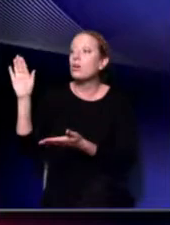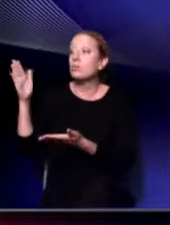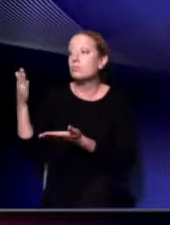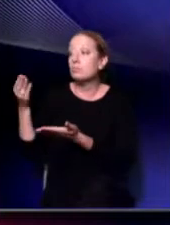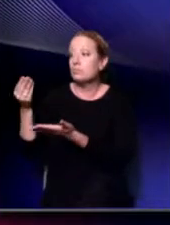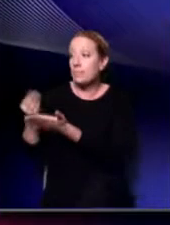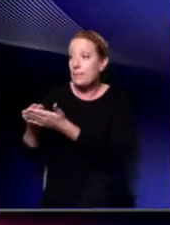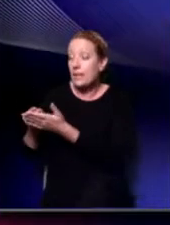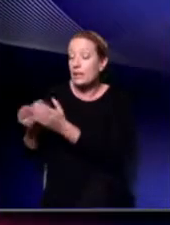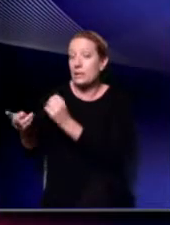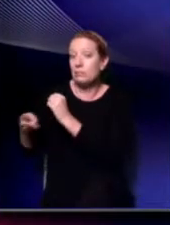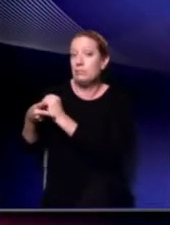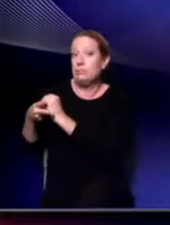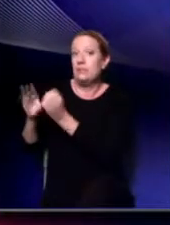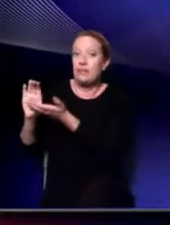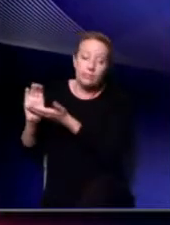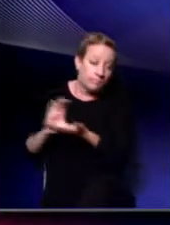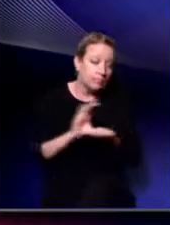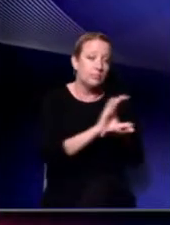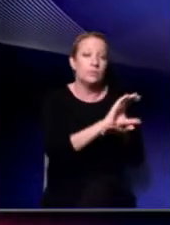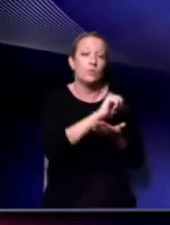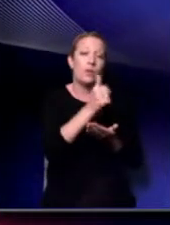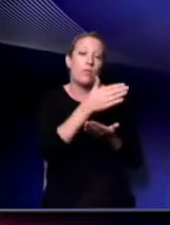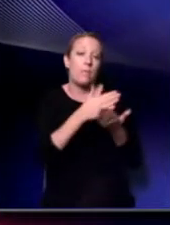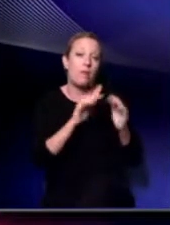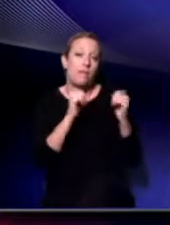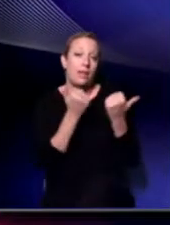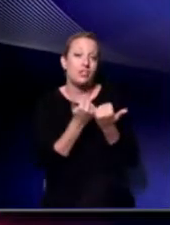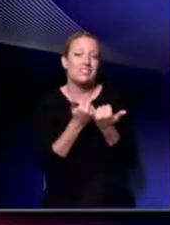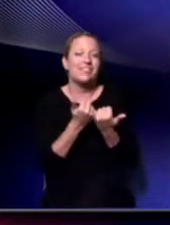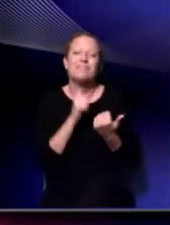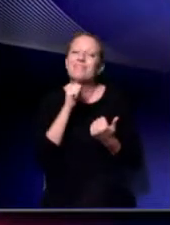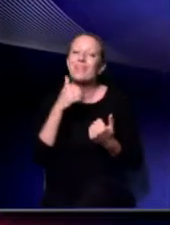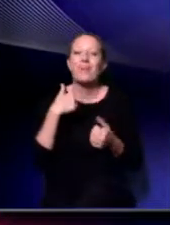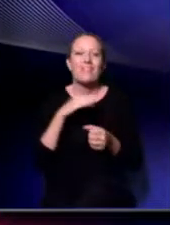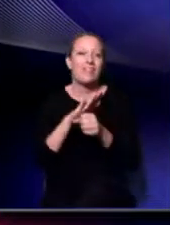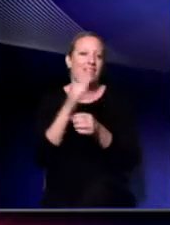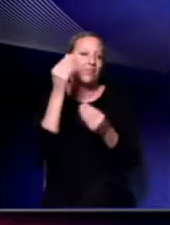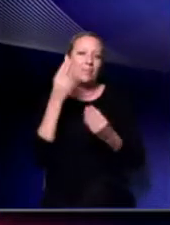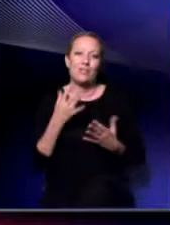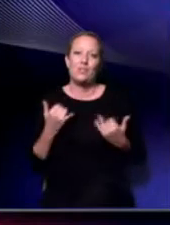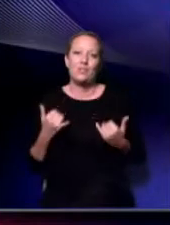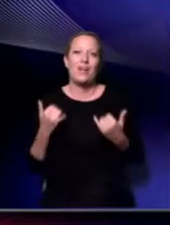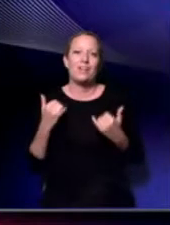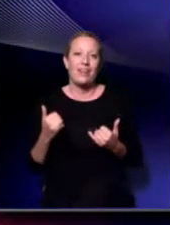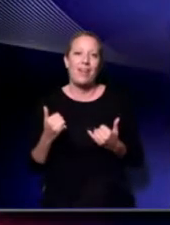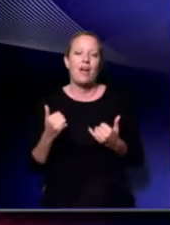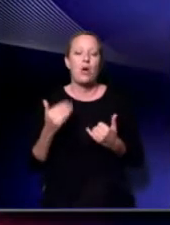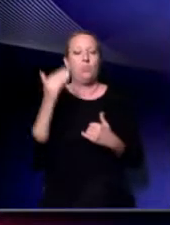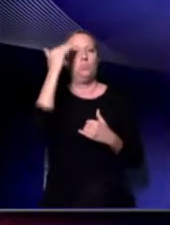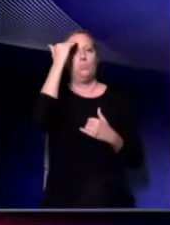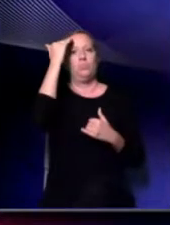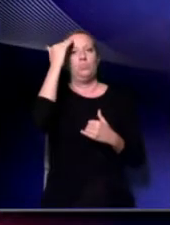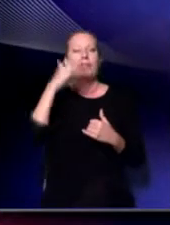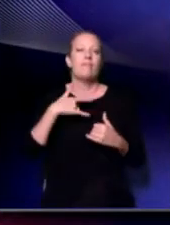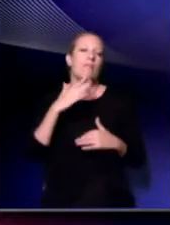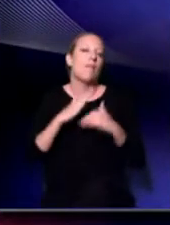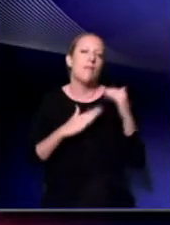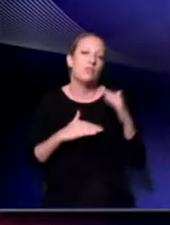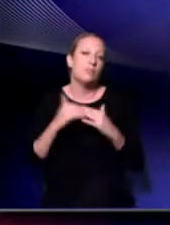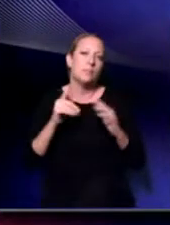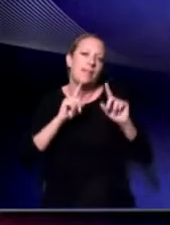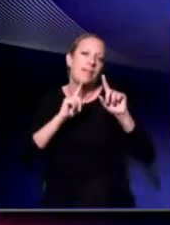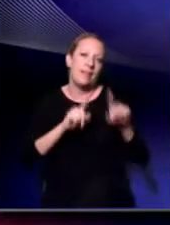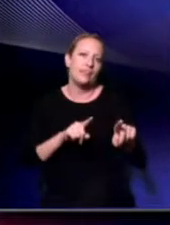and subsequent decisions. So I don't have enough information right now where I would become comfortable enough